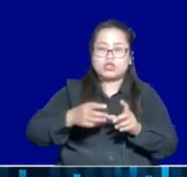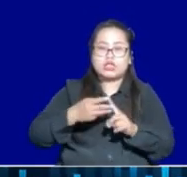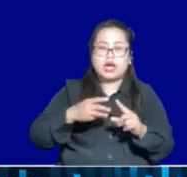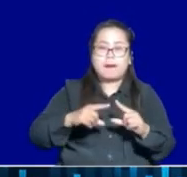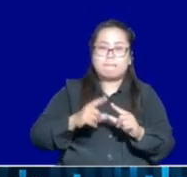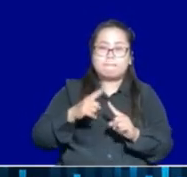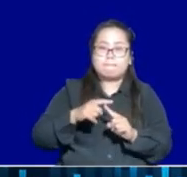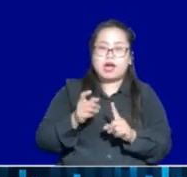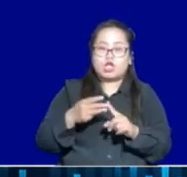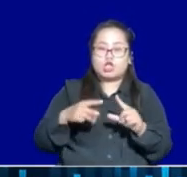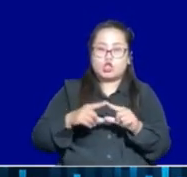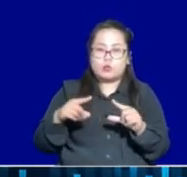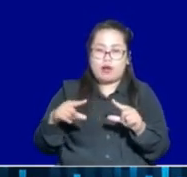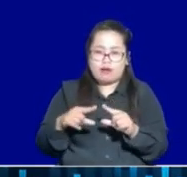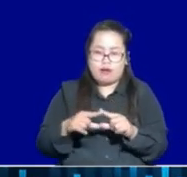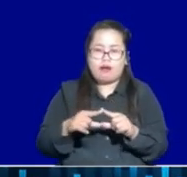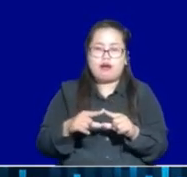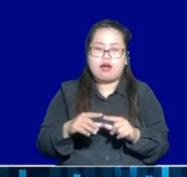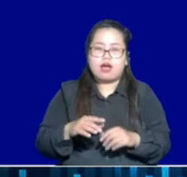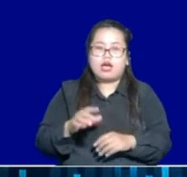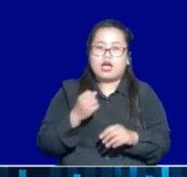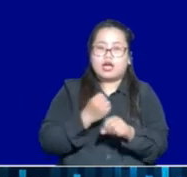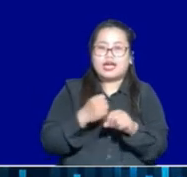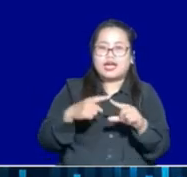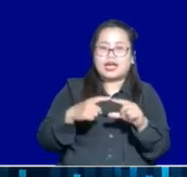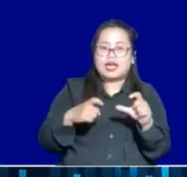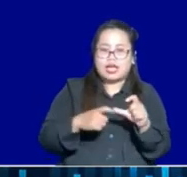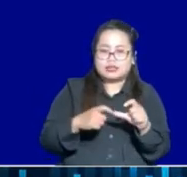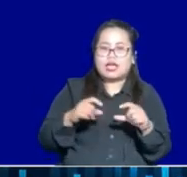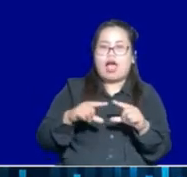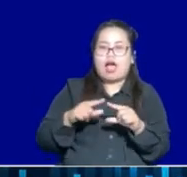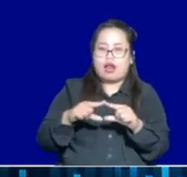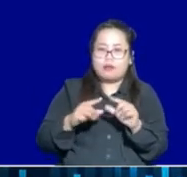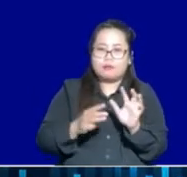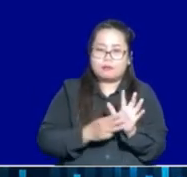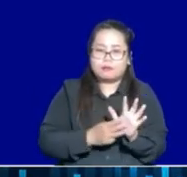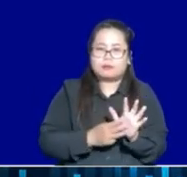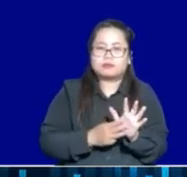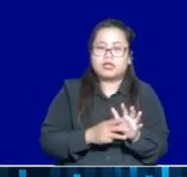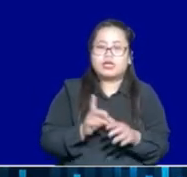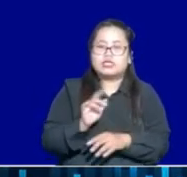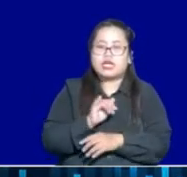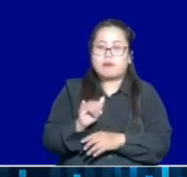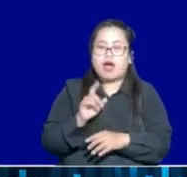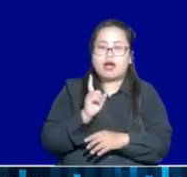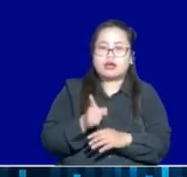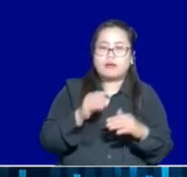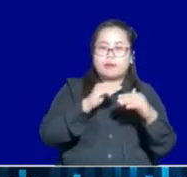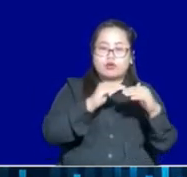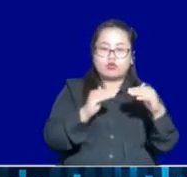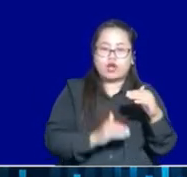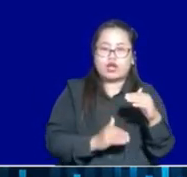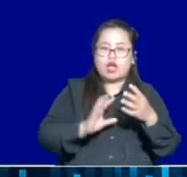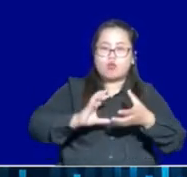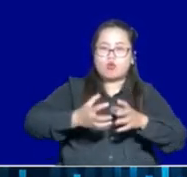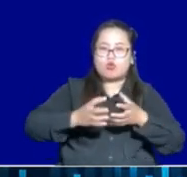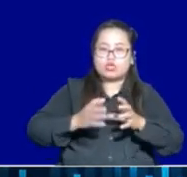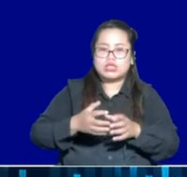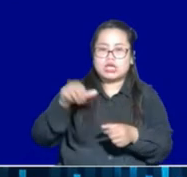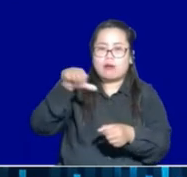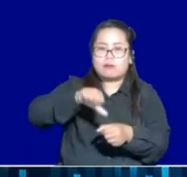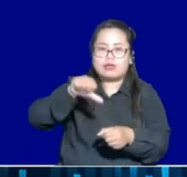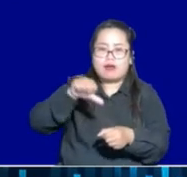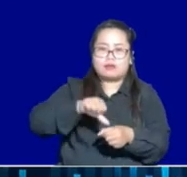and natural gas. There's been some reduction in oil production. So these are the things that